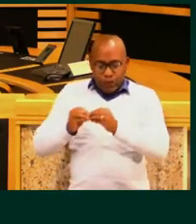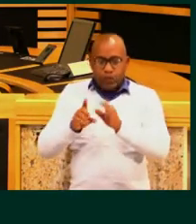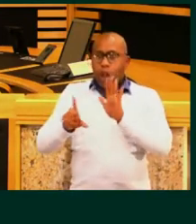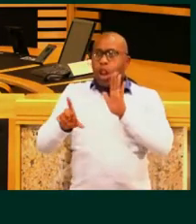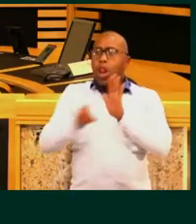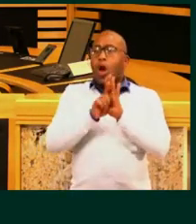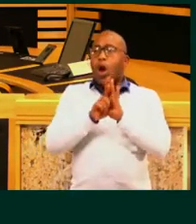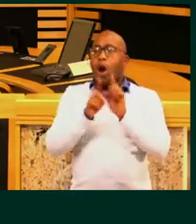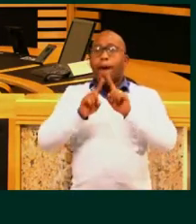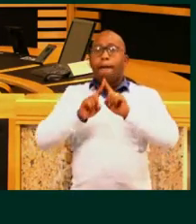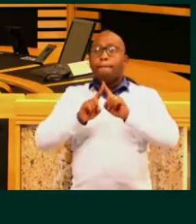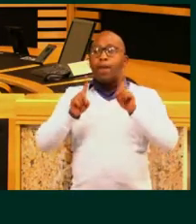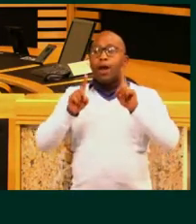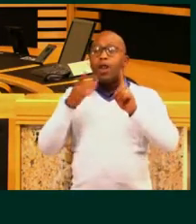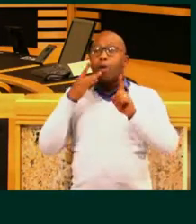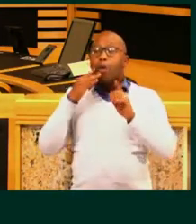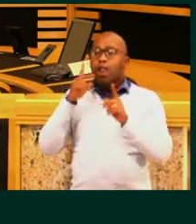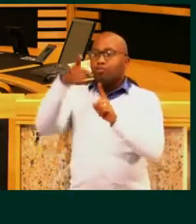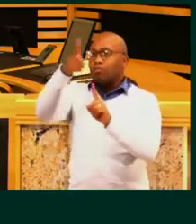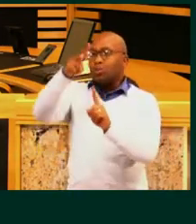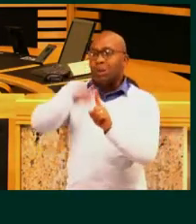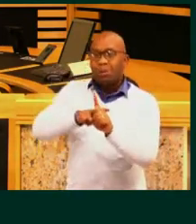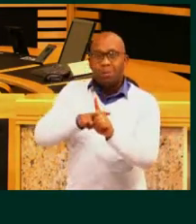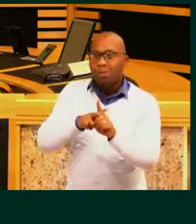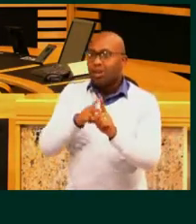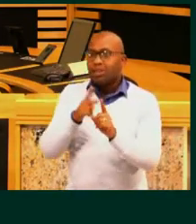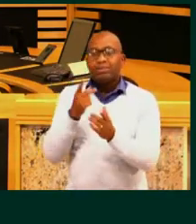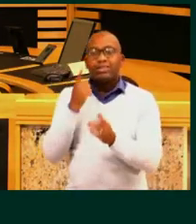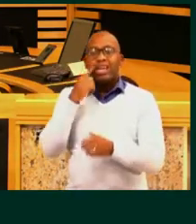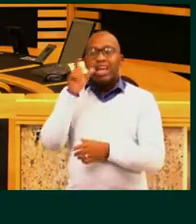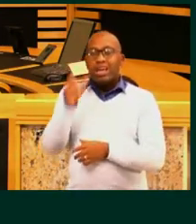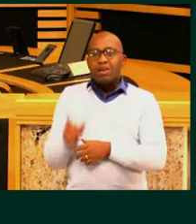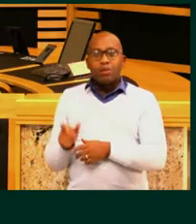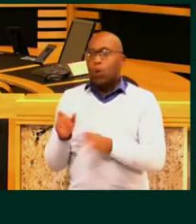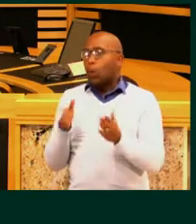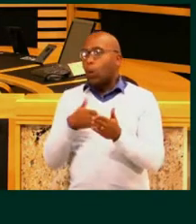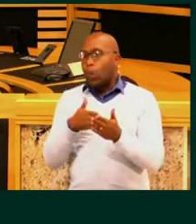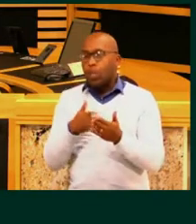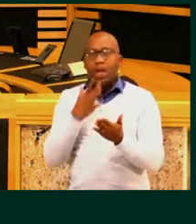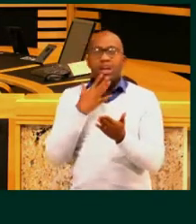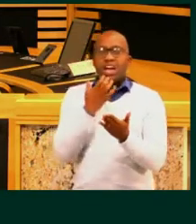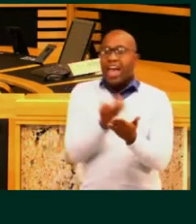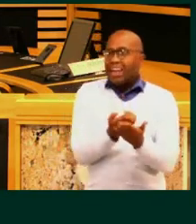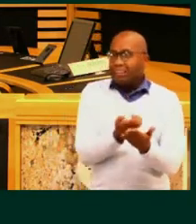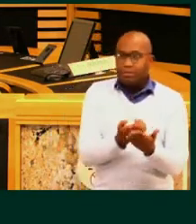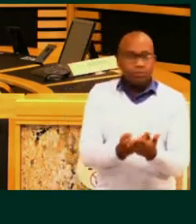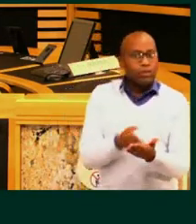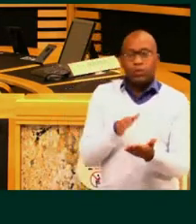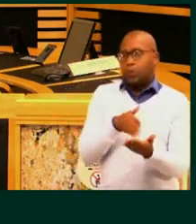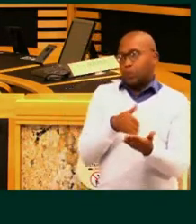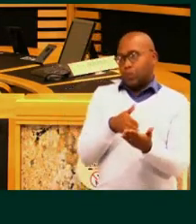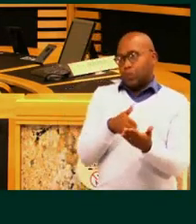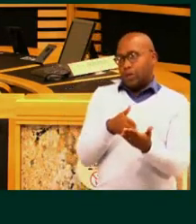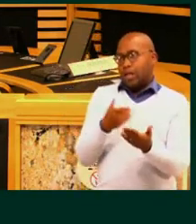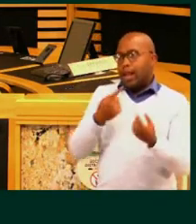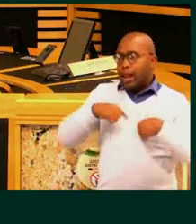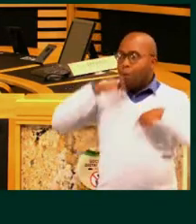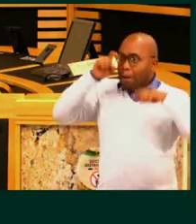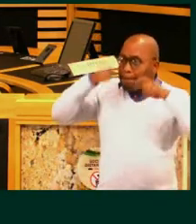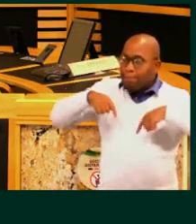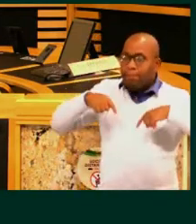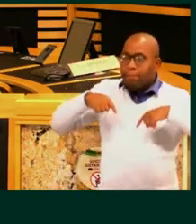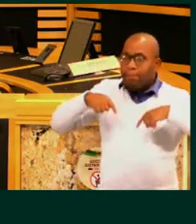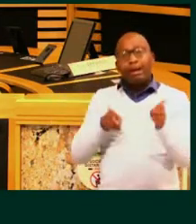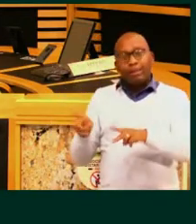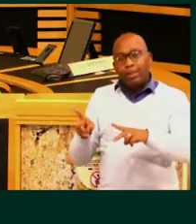enough evidence to punish them to commit the provincial government and legislature to actively campaign for the South